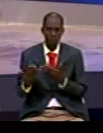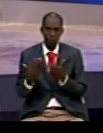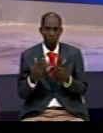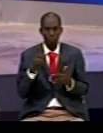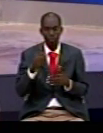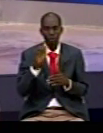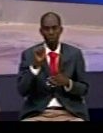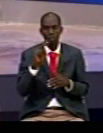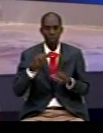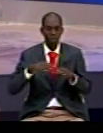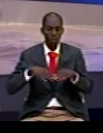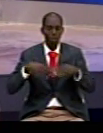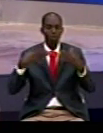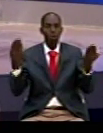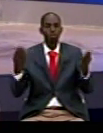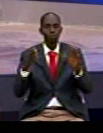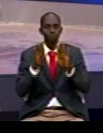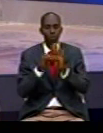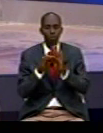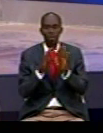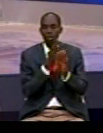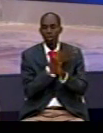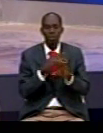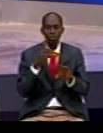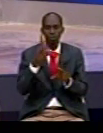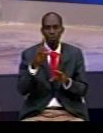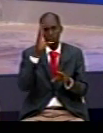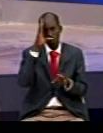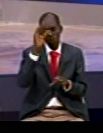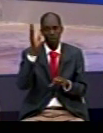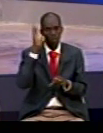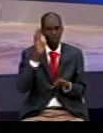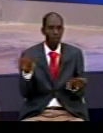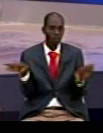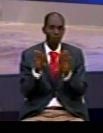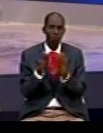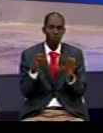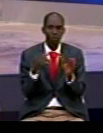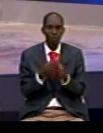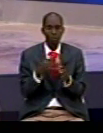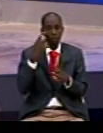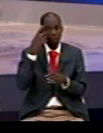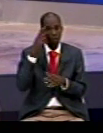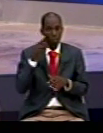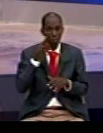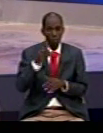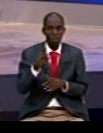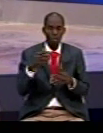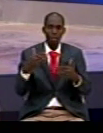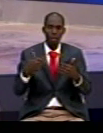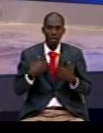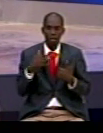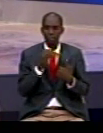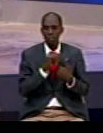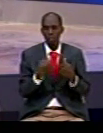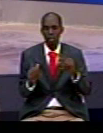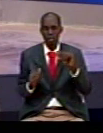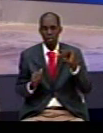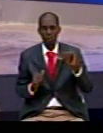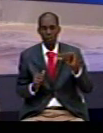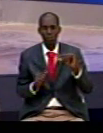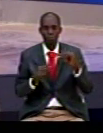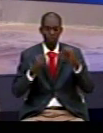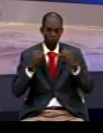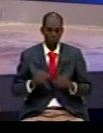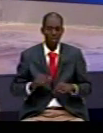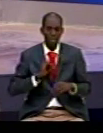door, and no man shall shut it. For thou hast a little strength. I know